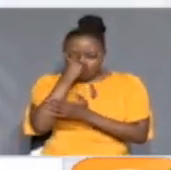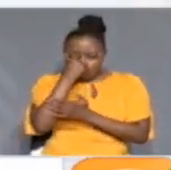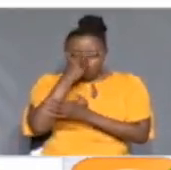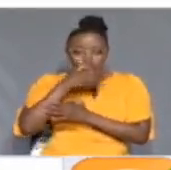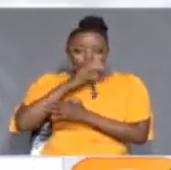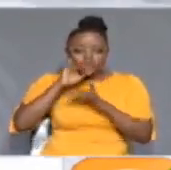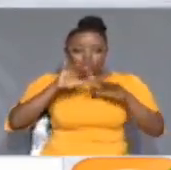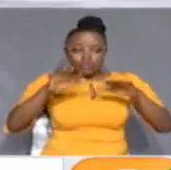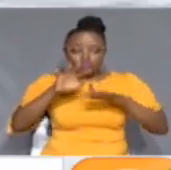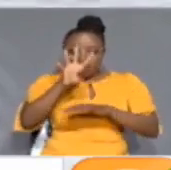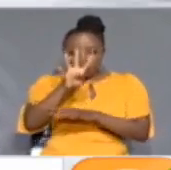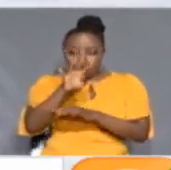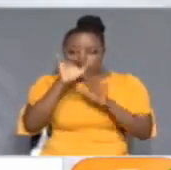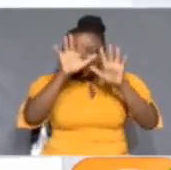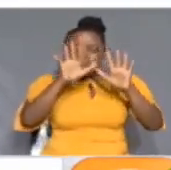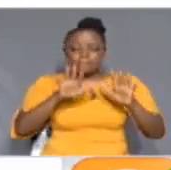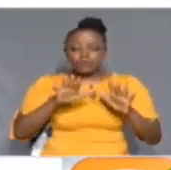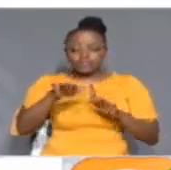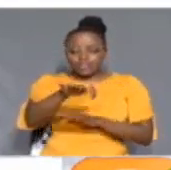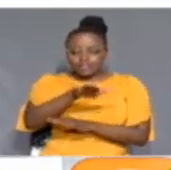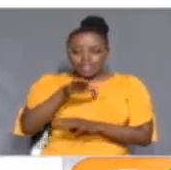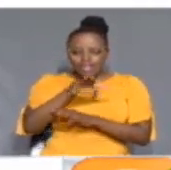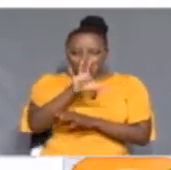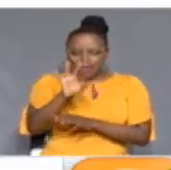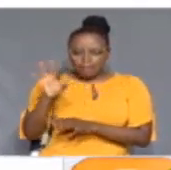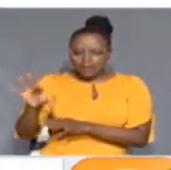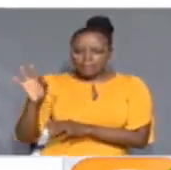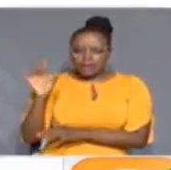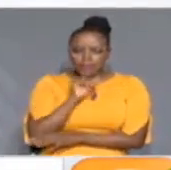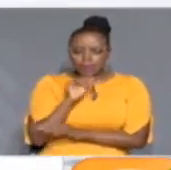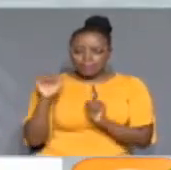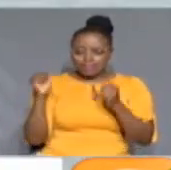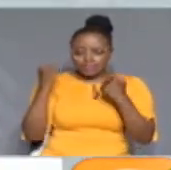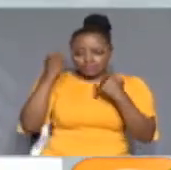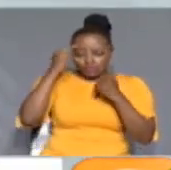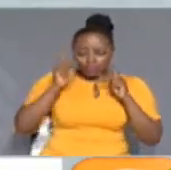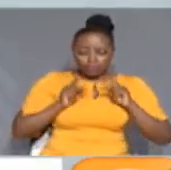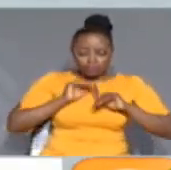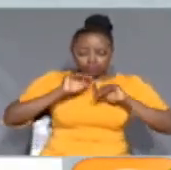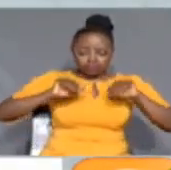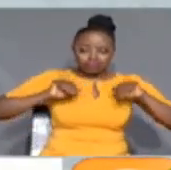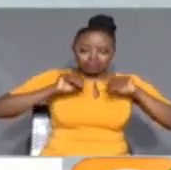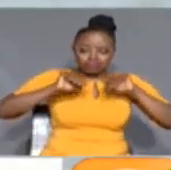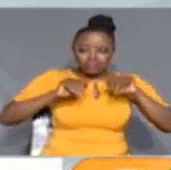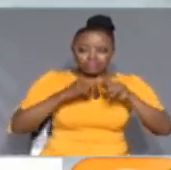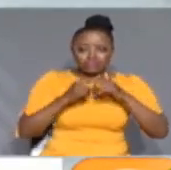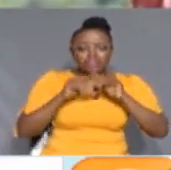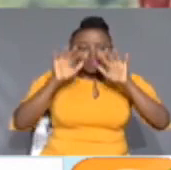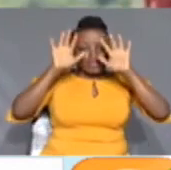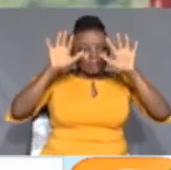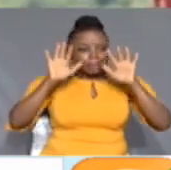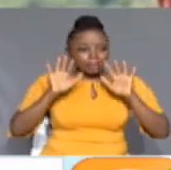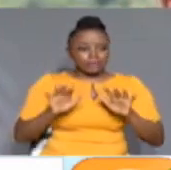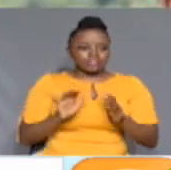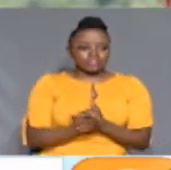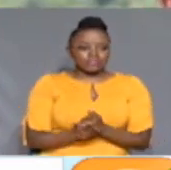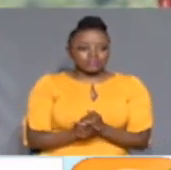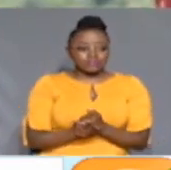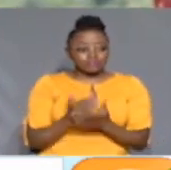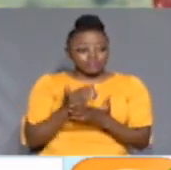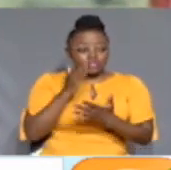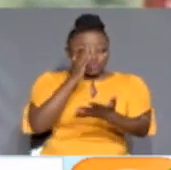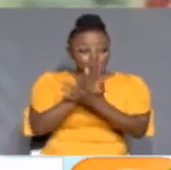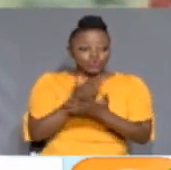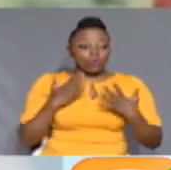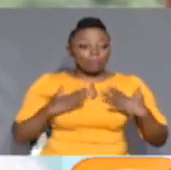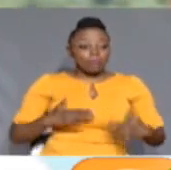where 4 key points have been mapped out, the team insists that the safety of the divers remains to be of utmost importance. Kwa kweli, kuna mili